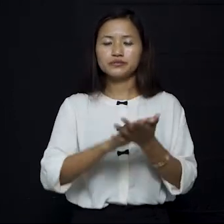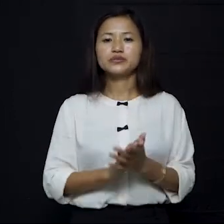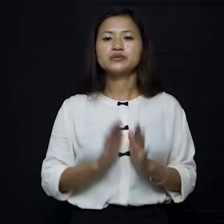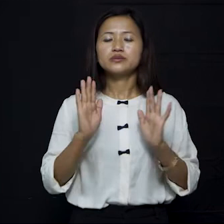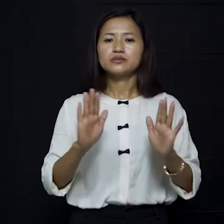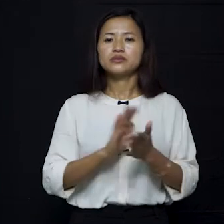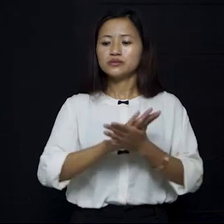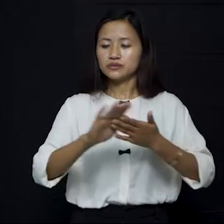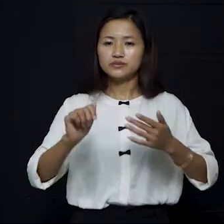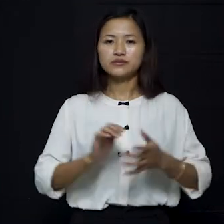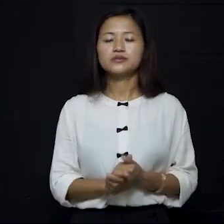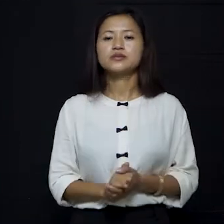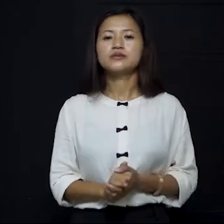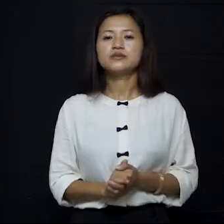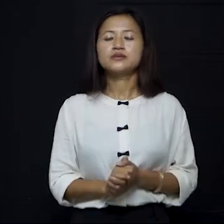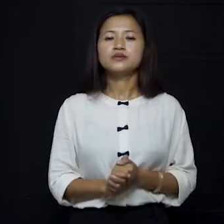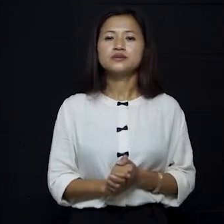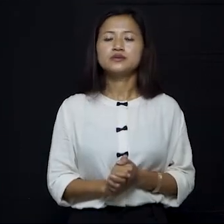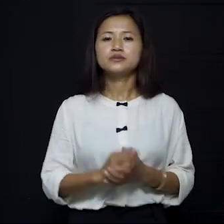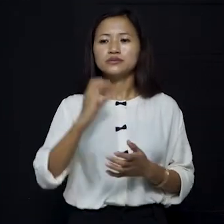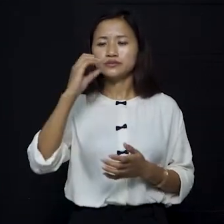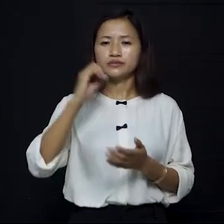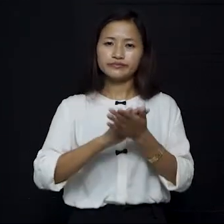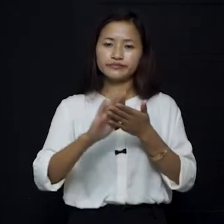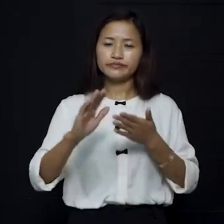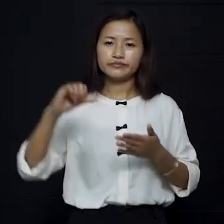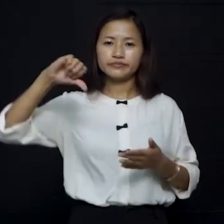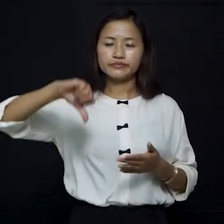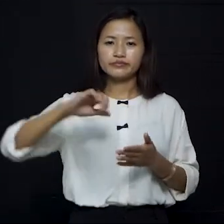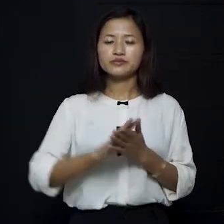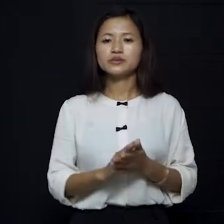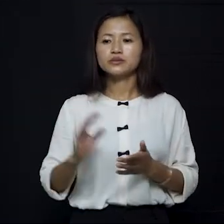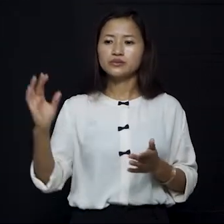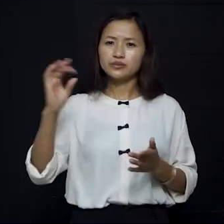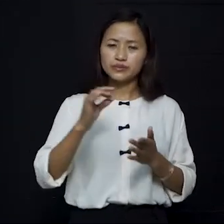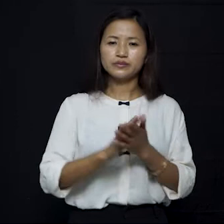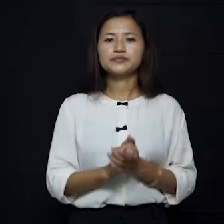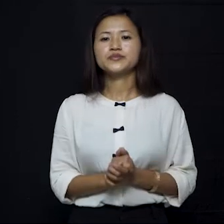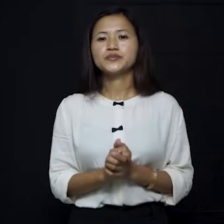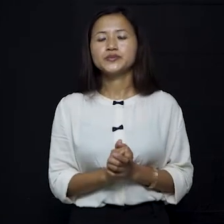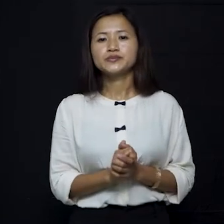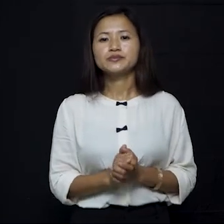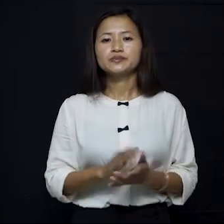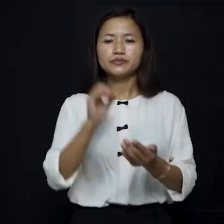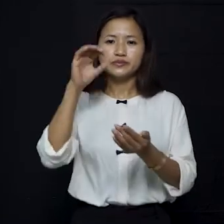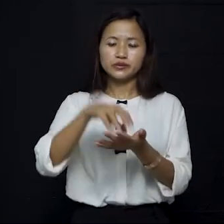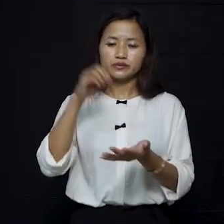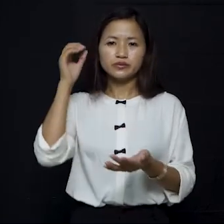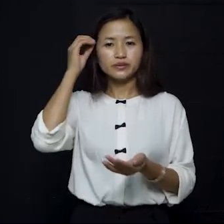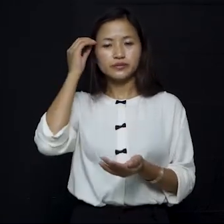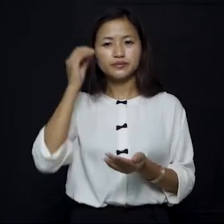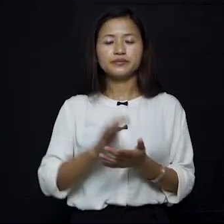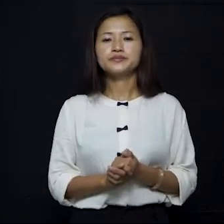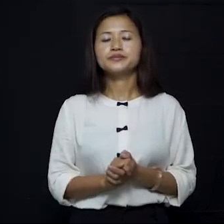have completed chapter 9. I'm going to give a quick recap, okay, so that you will keep it in your